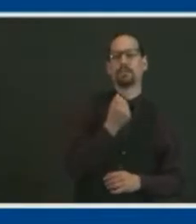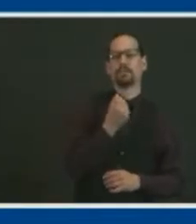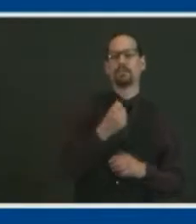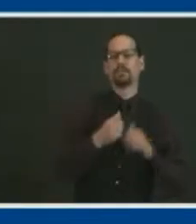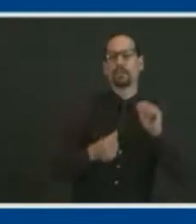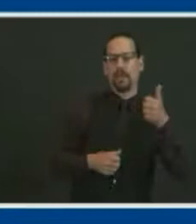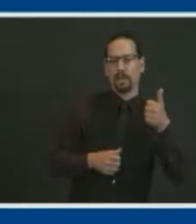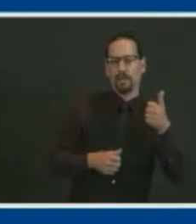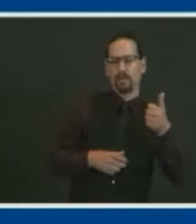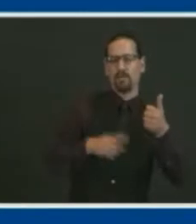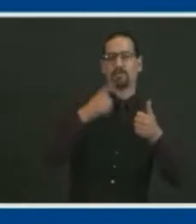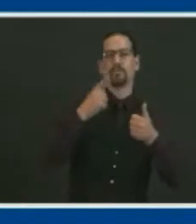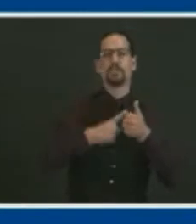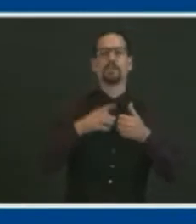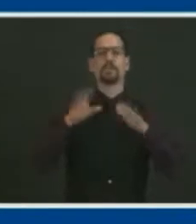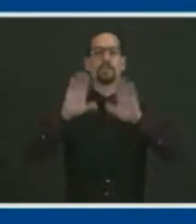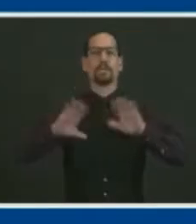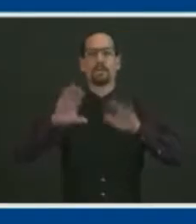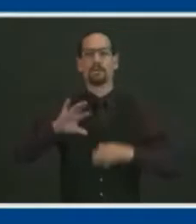were 10 and 7.